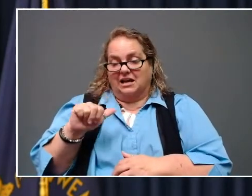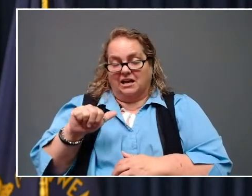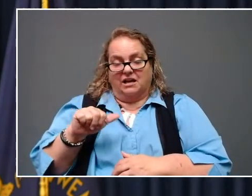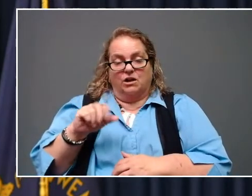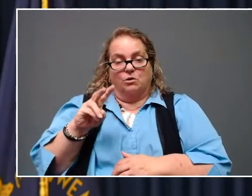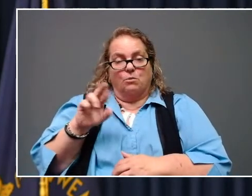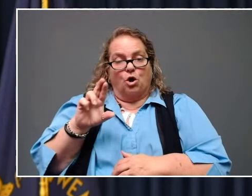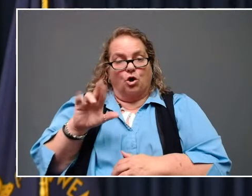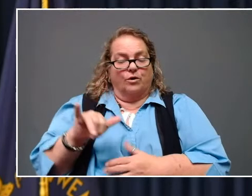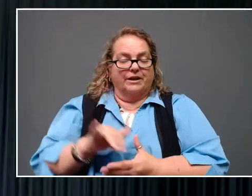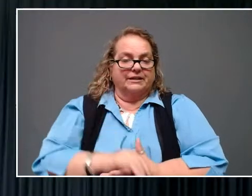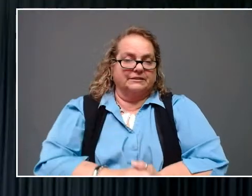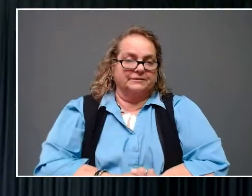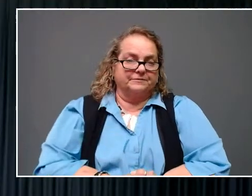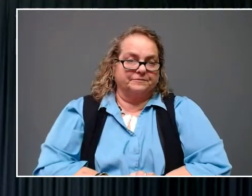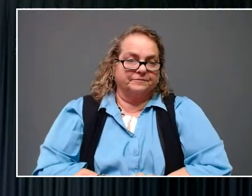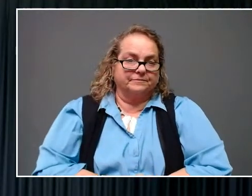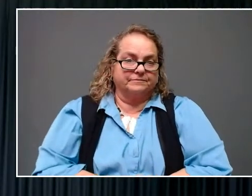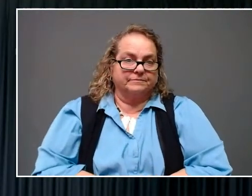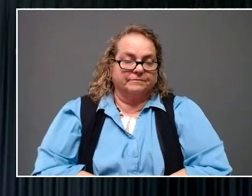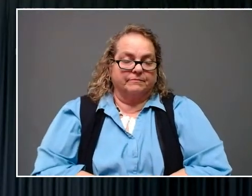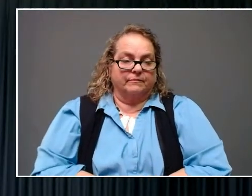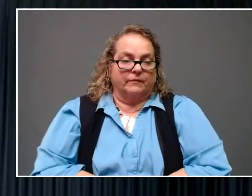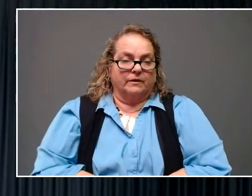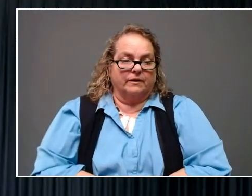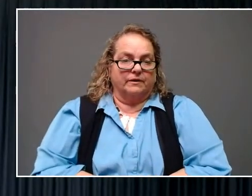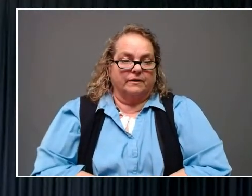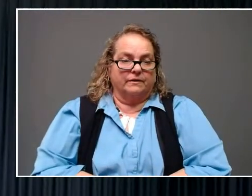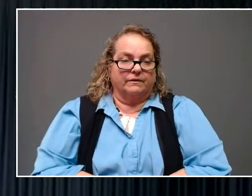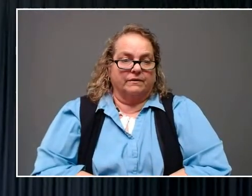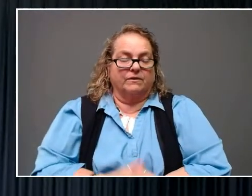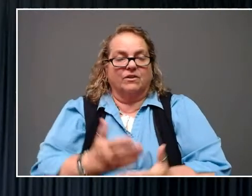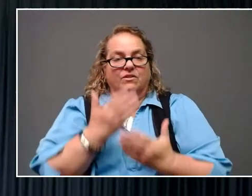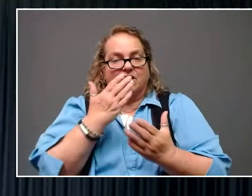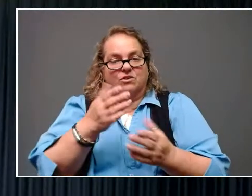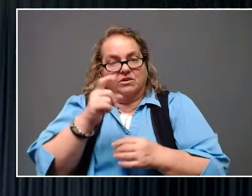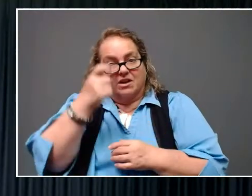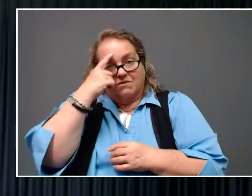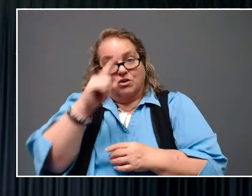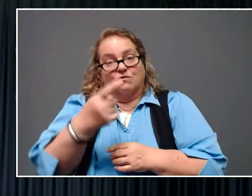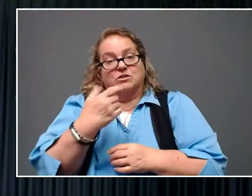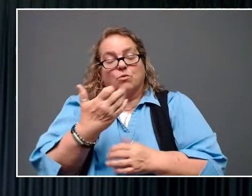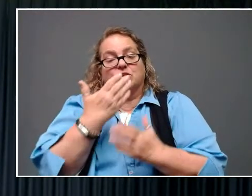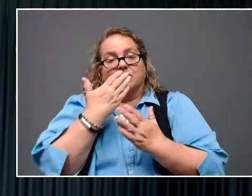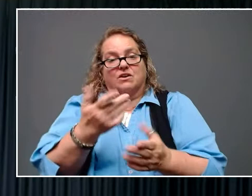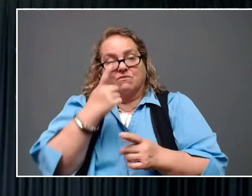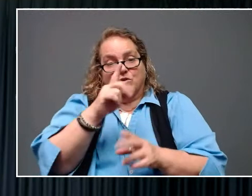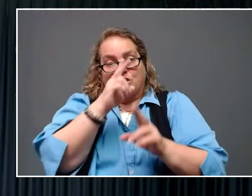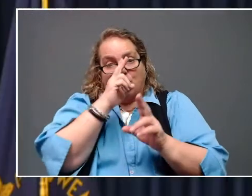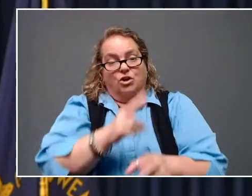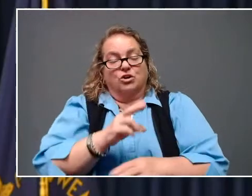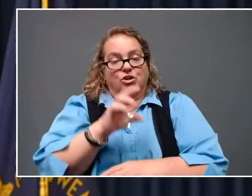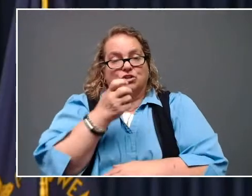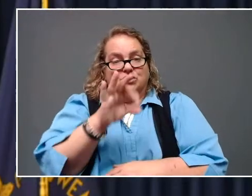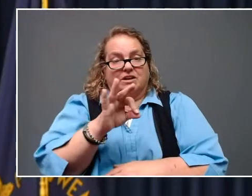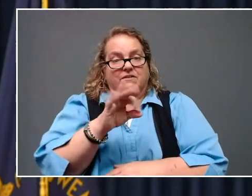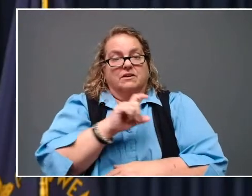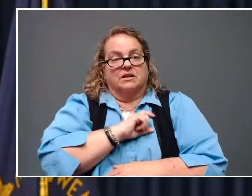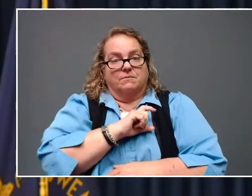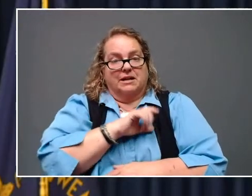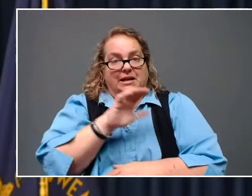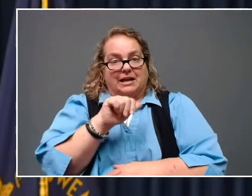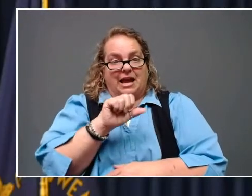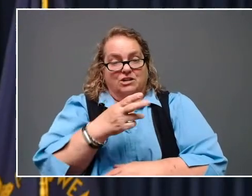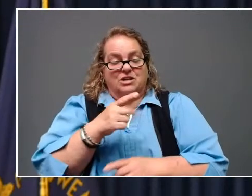Thank you, Governor. Actually, first, I would like to thank you for honoring Chief Deputy Cash. You are correct. As a community, we are reeling